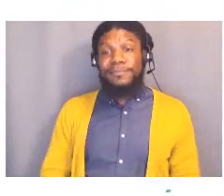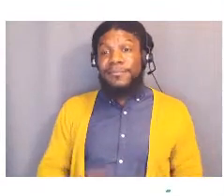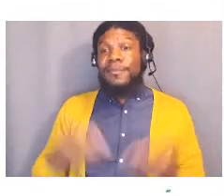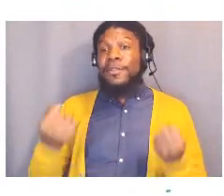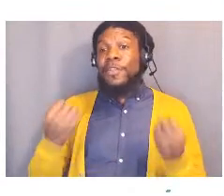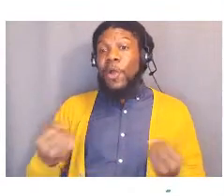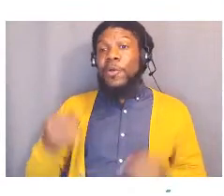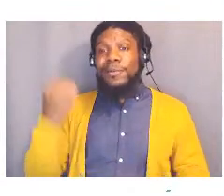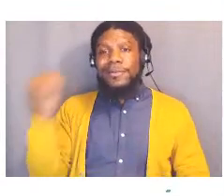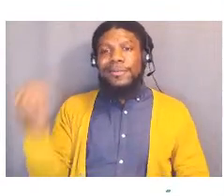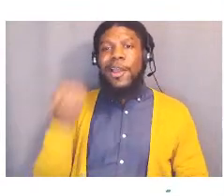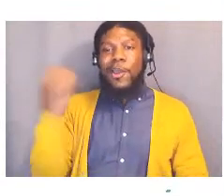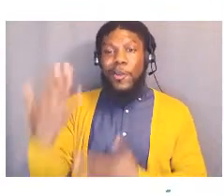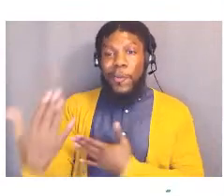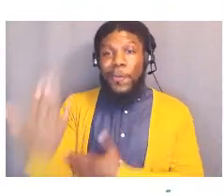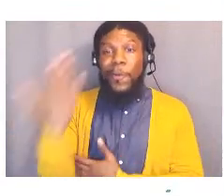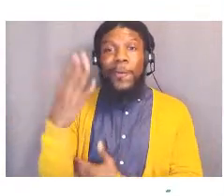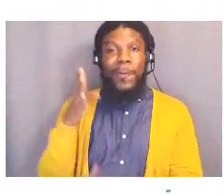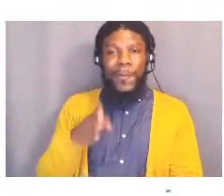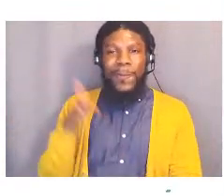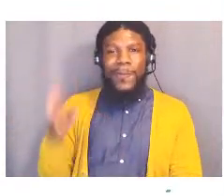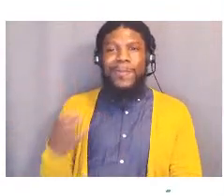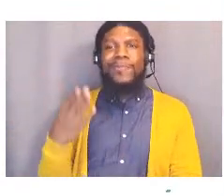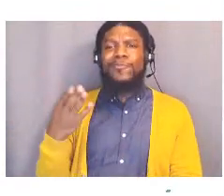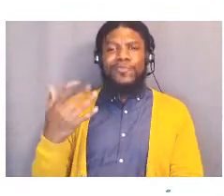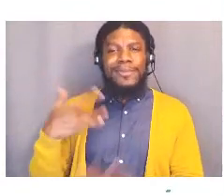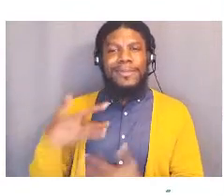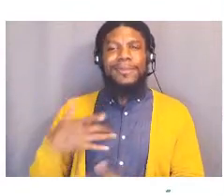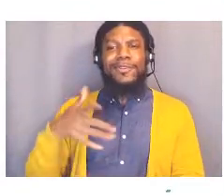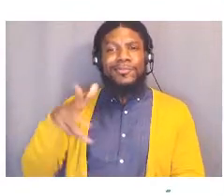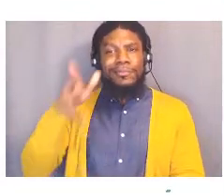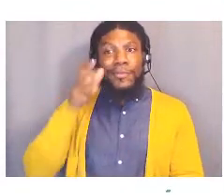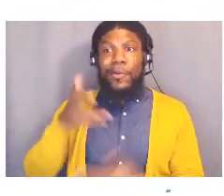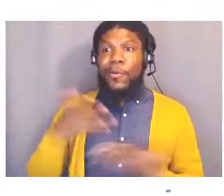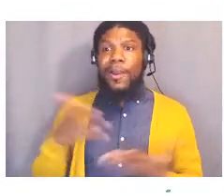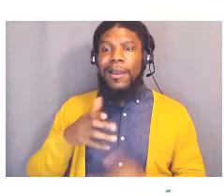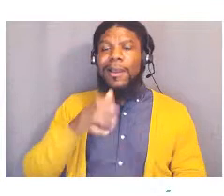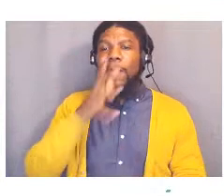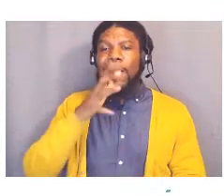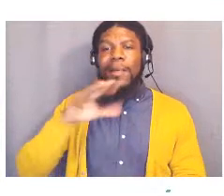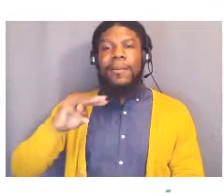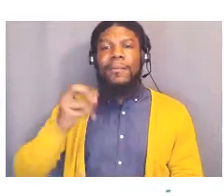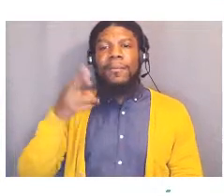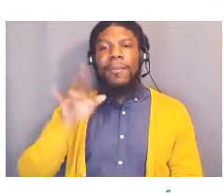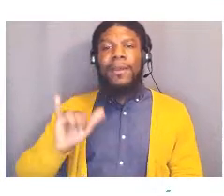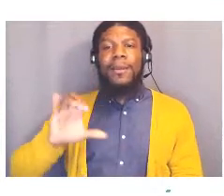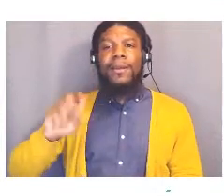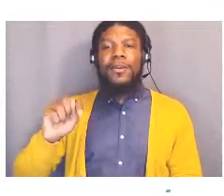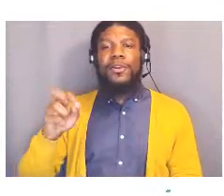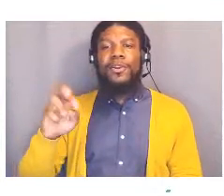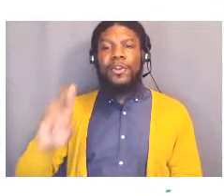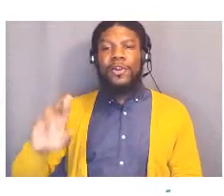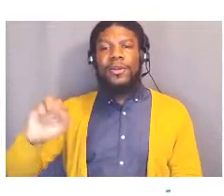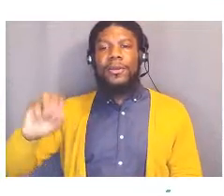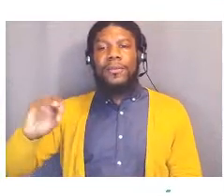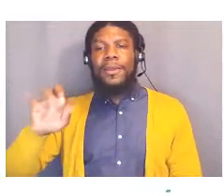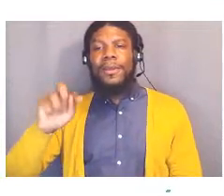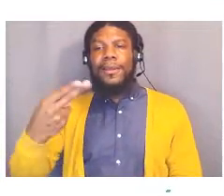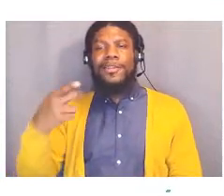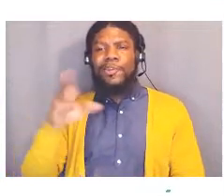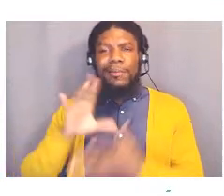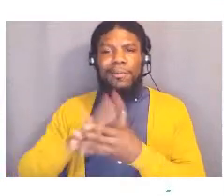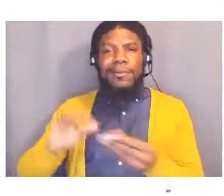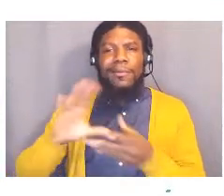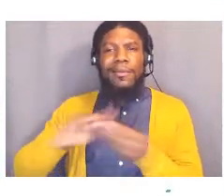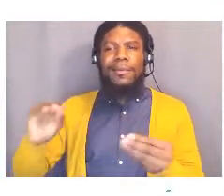Saturday mornings in Baltimore, you would hear Mother Mary Carter Smith say that rhyme about